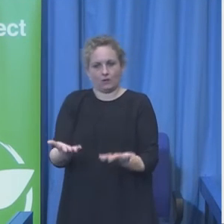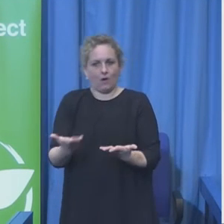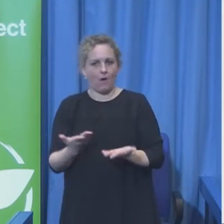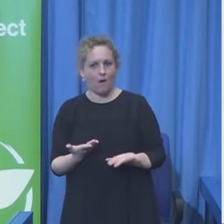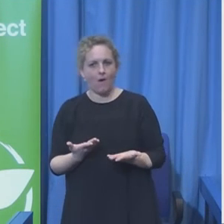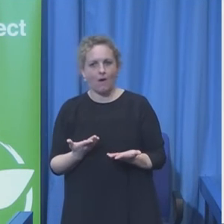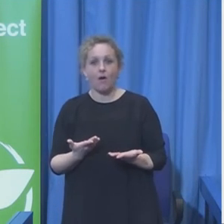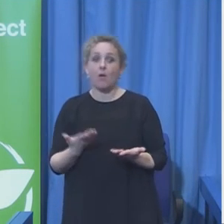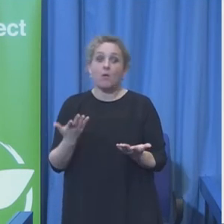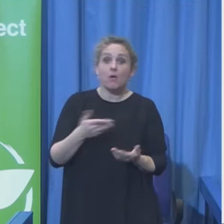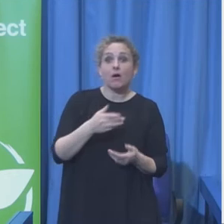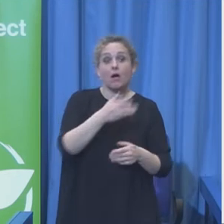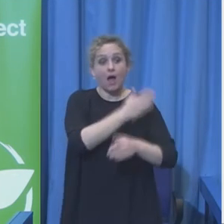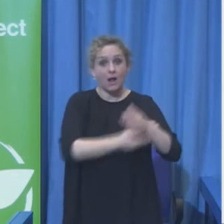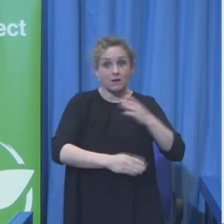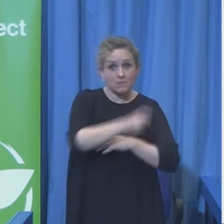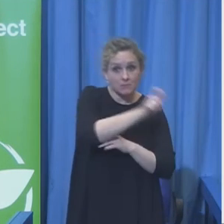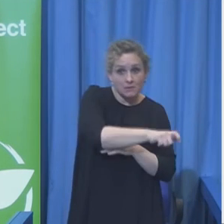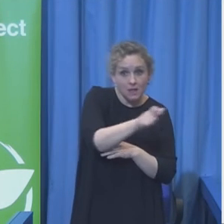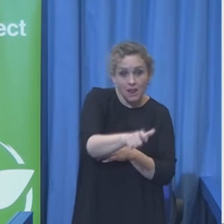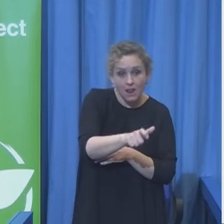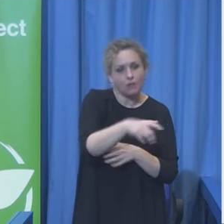that were promised by the current administration,